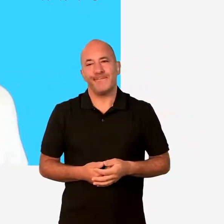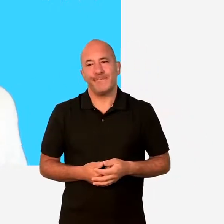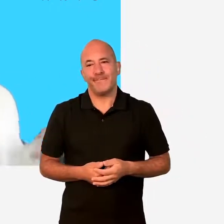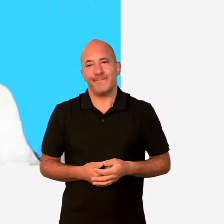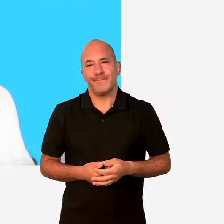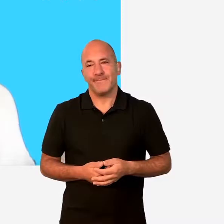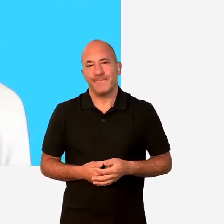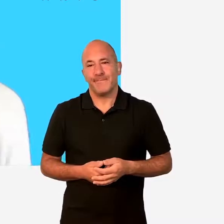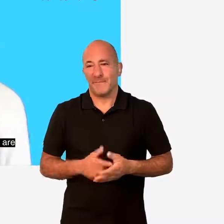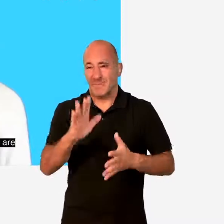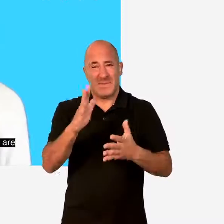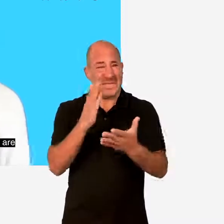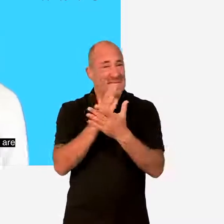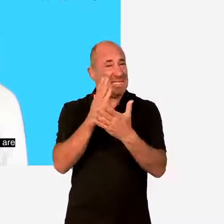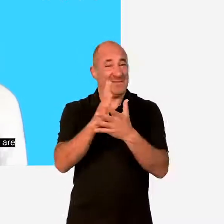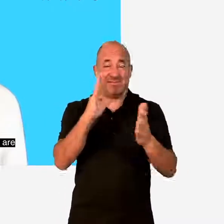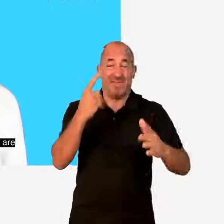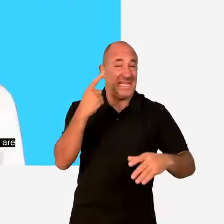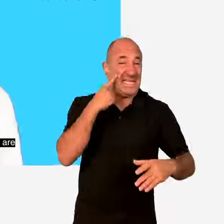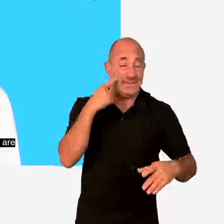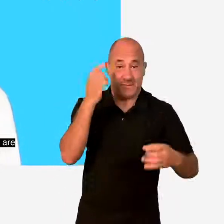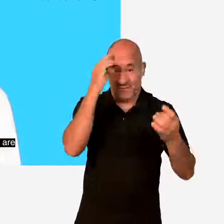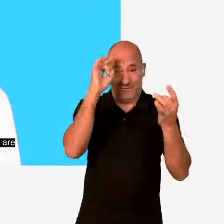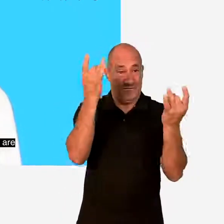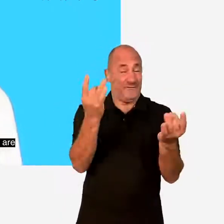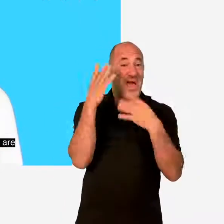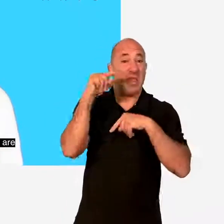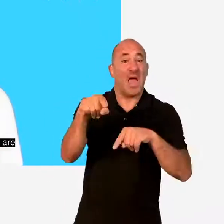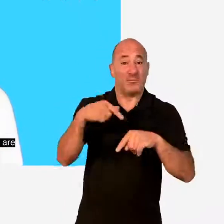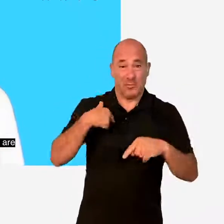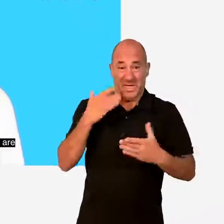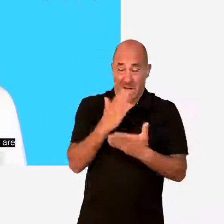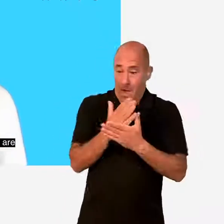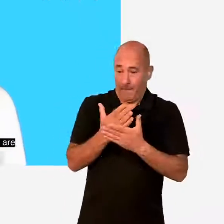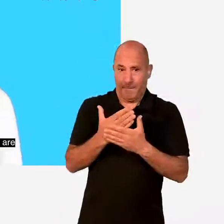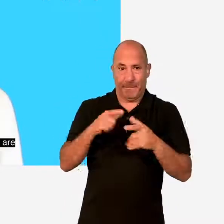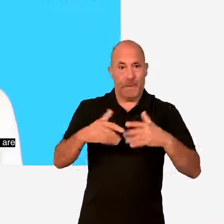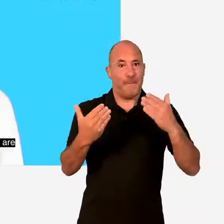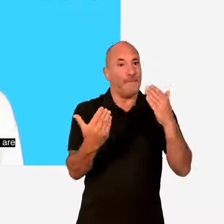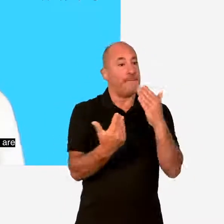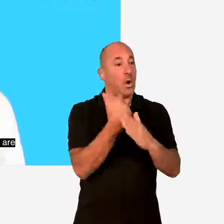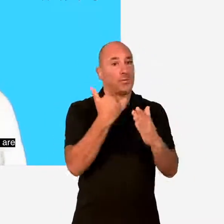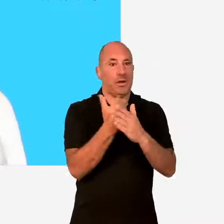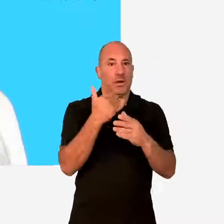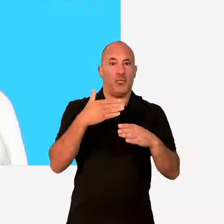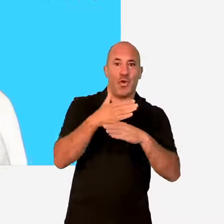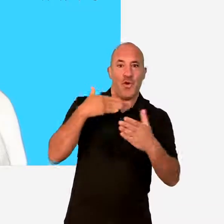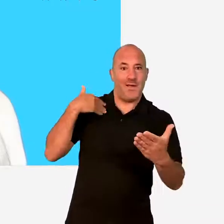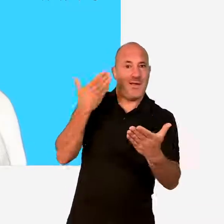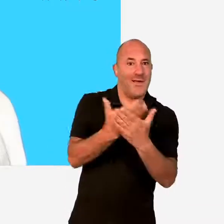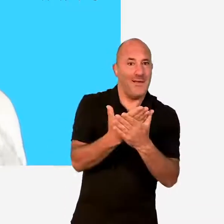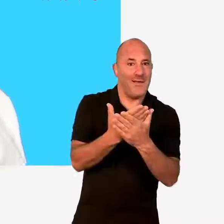histories and their bodies. It's really easy to forget that because we are really operating in sort of this like